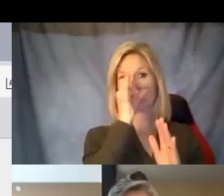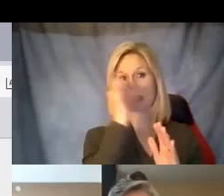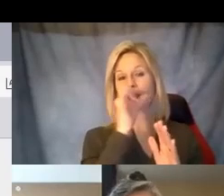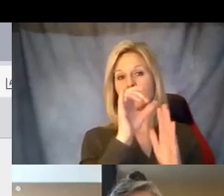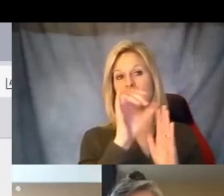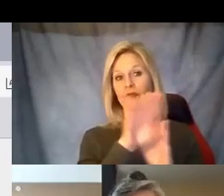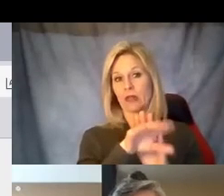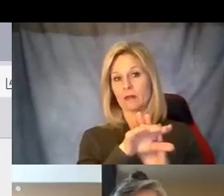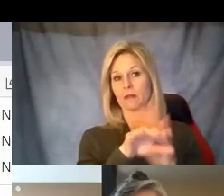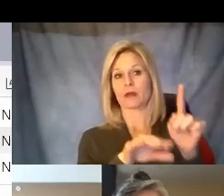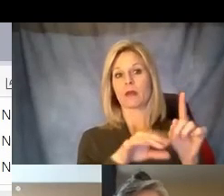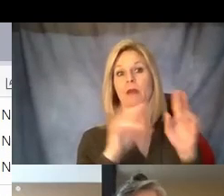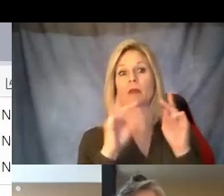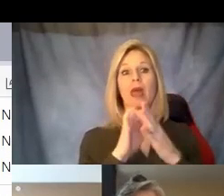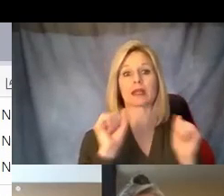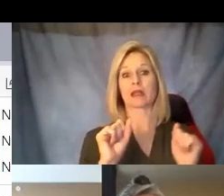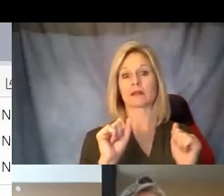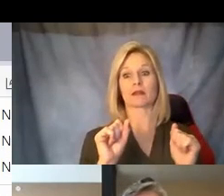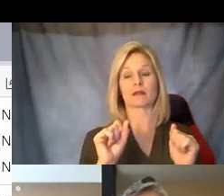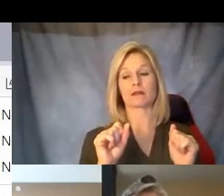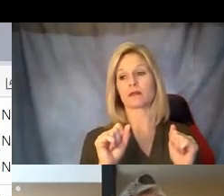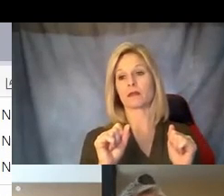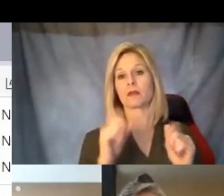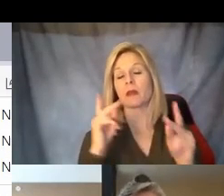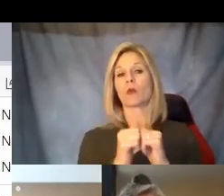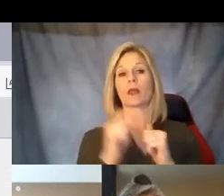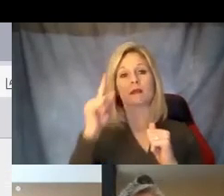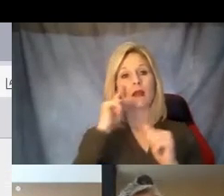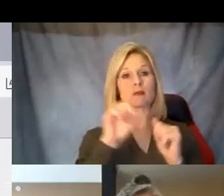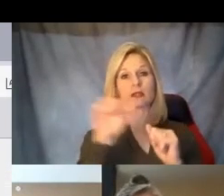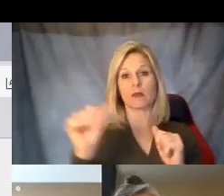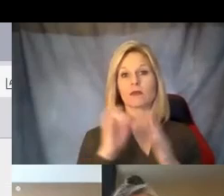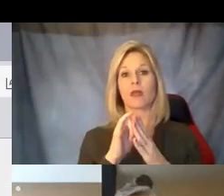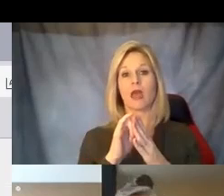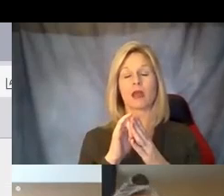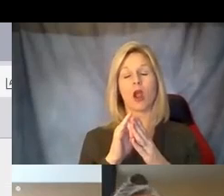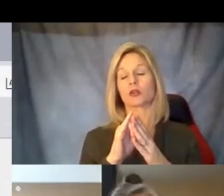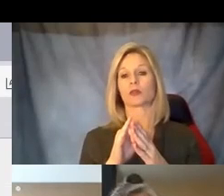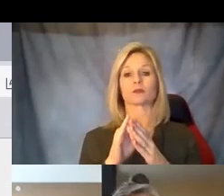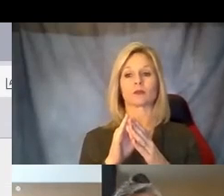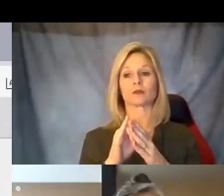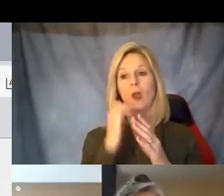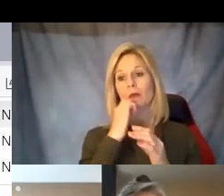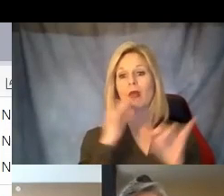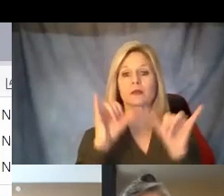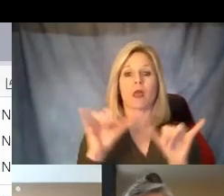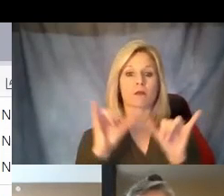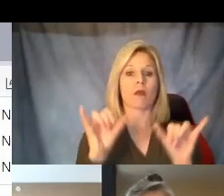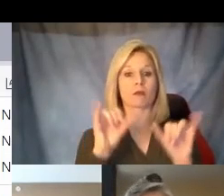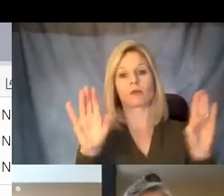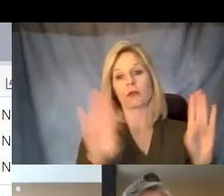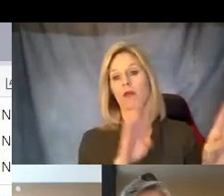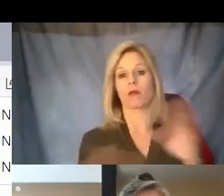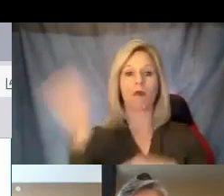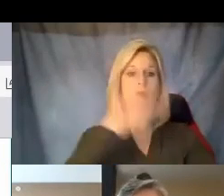for people who've been managed their whole lives, so people with cognitive disabilities who are in rote, repetitive kinds of training all day long, you know, try to